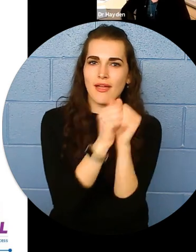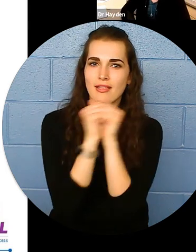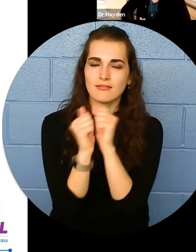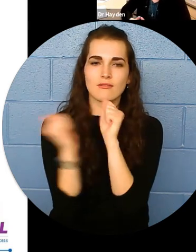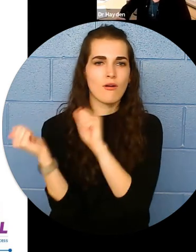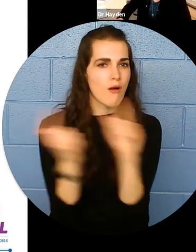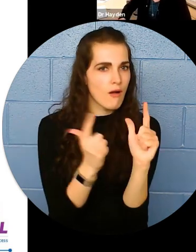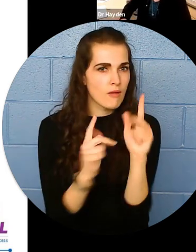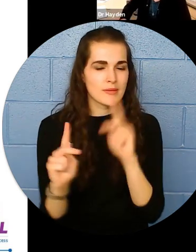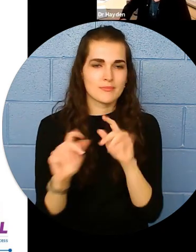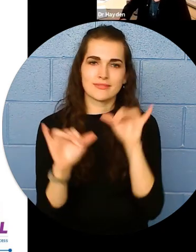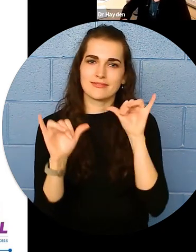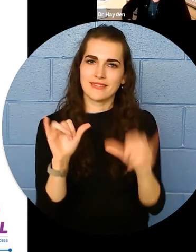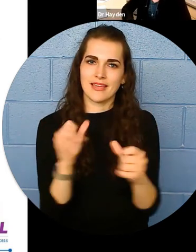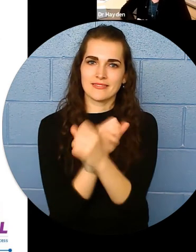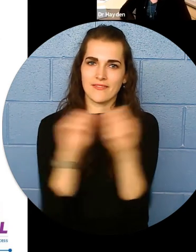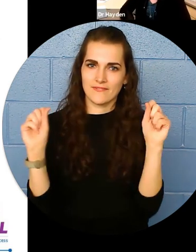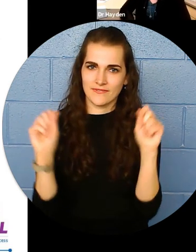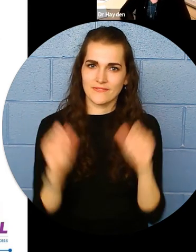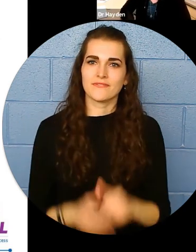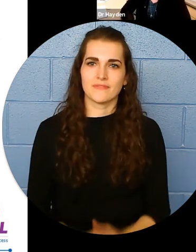that everyone stays safe.